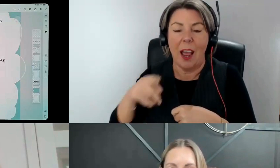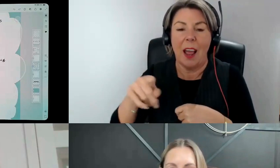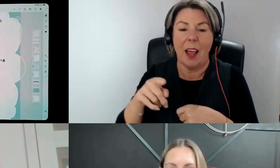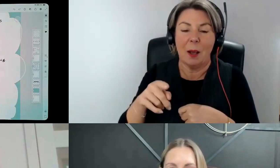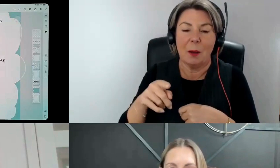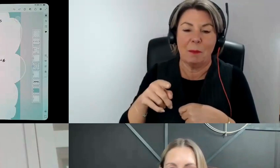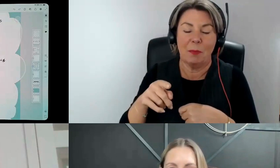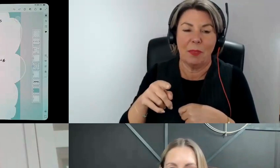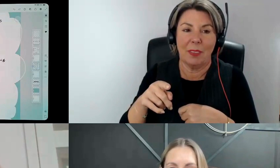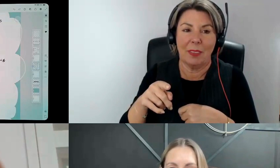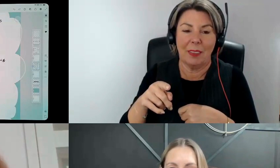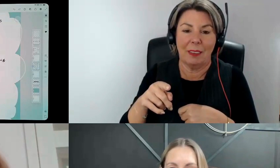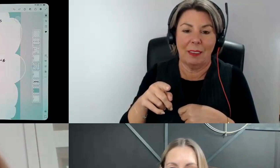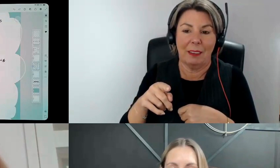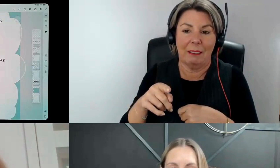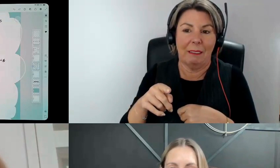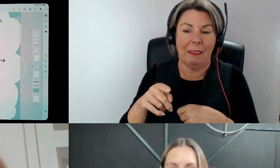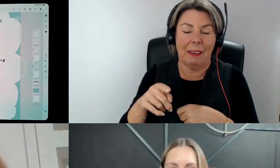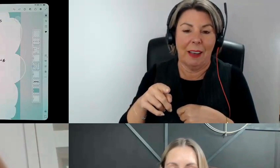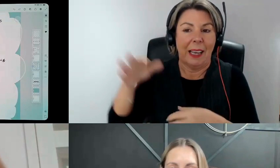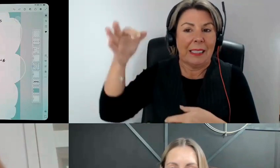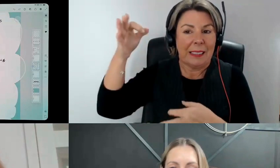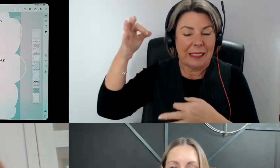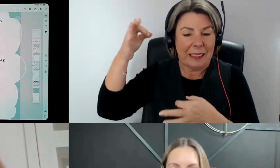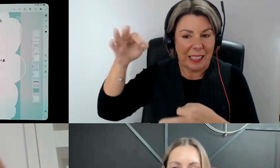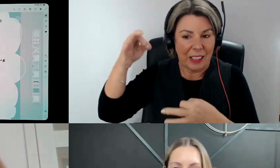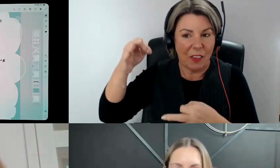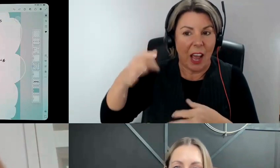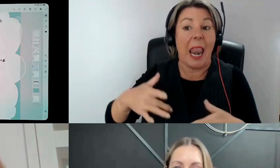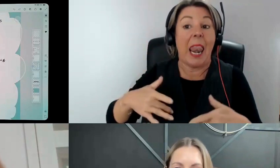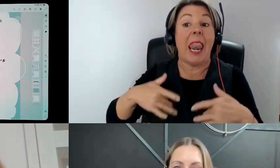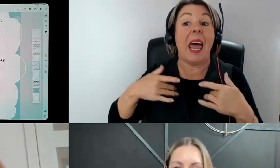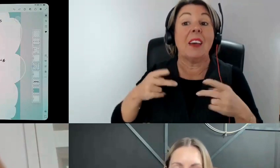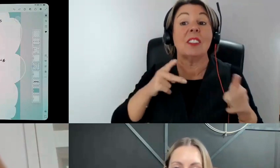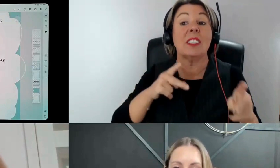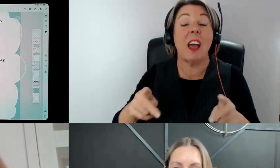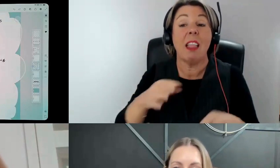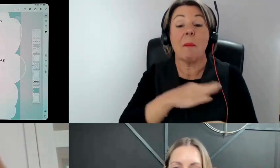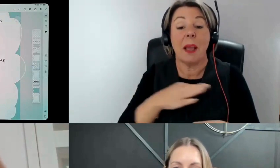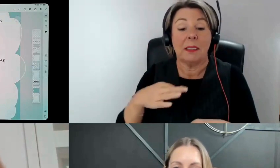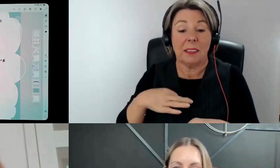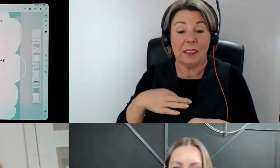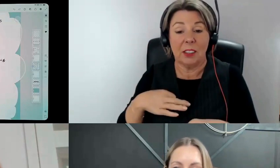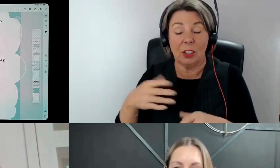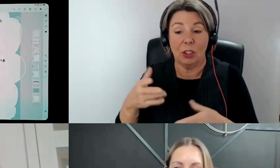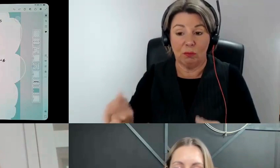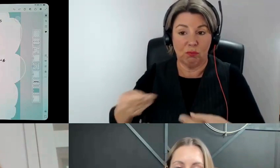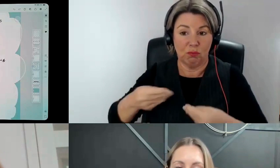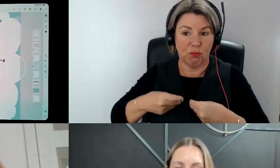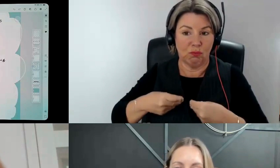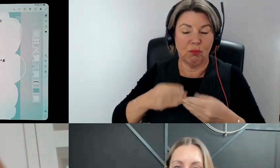certified, and this is so hugely interesting, I think, in lifestyle medicine, and you adopt that